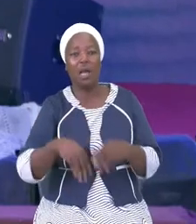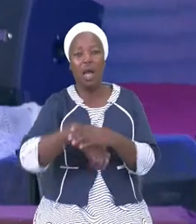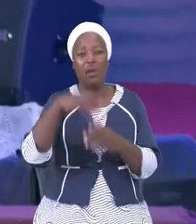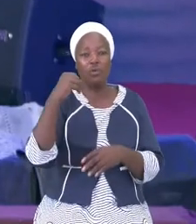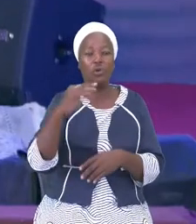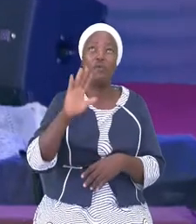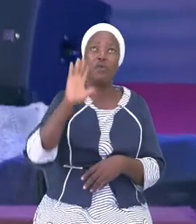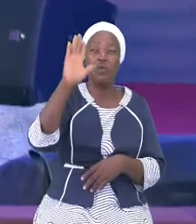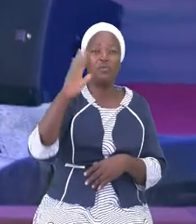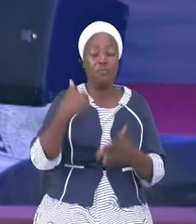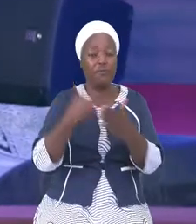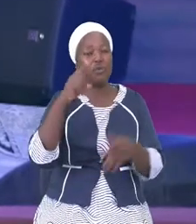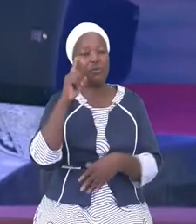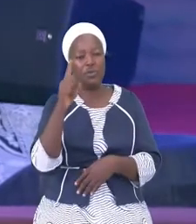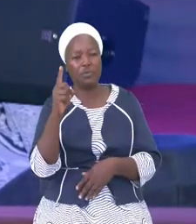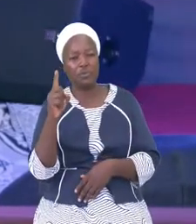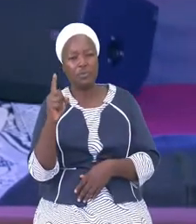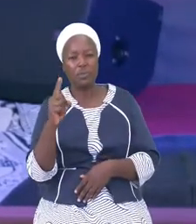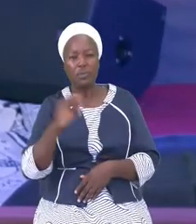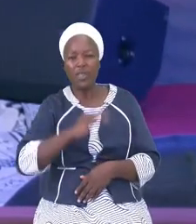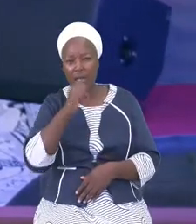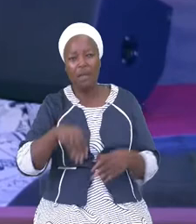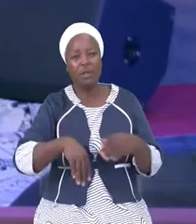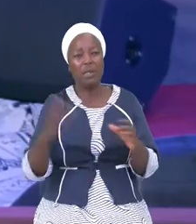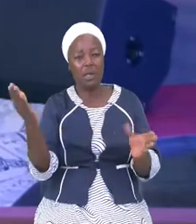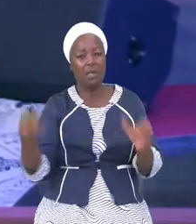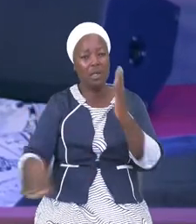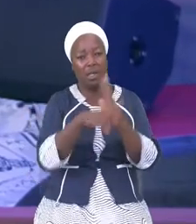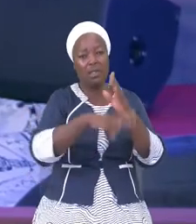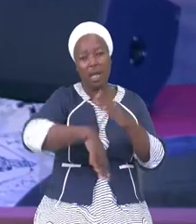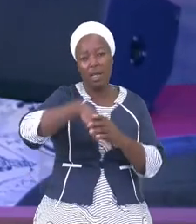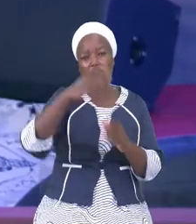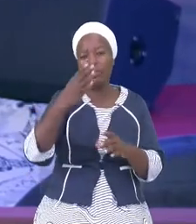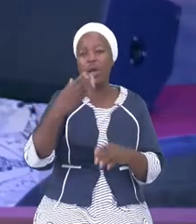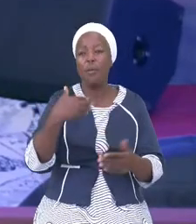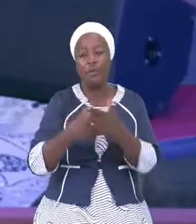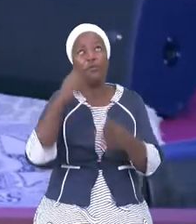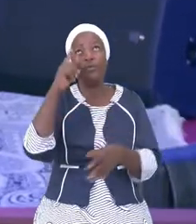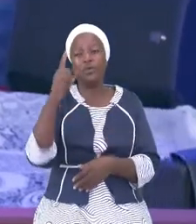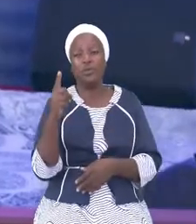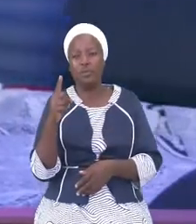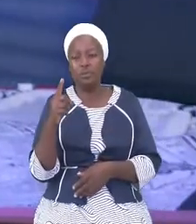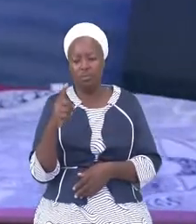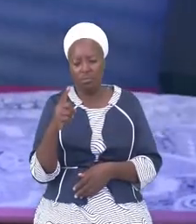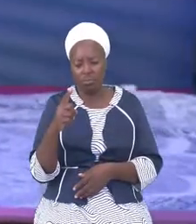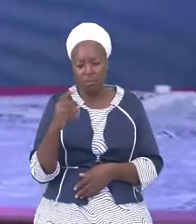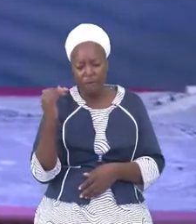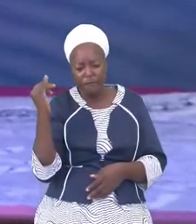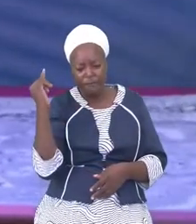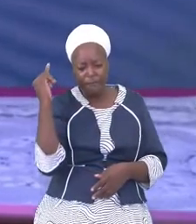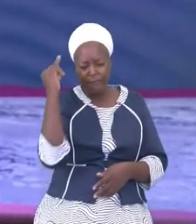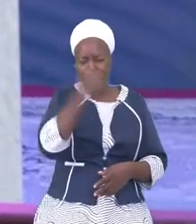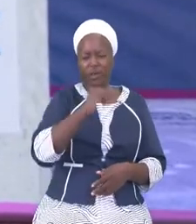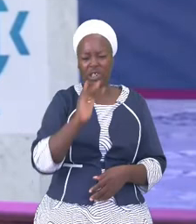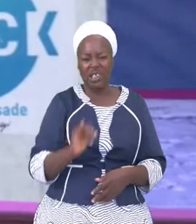thy sight. I'm cast out of thy sight. Foolishly, I